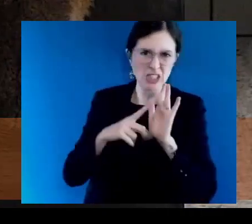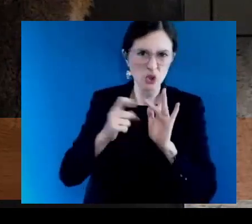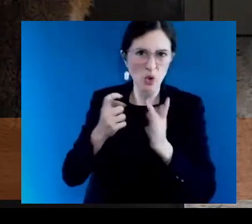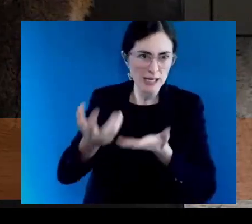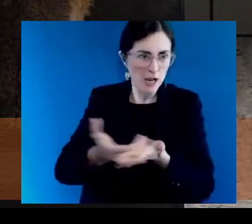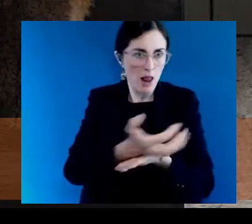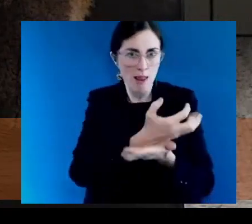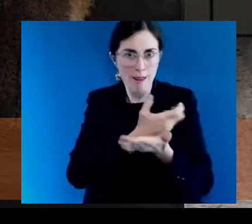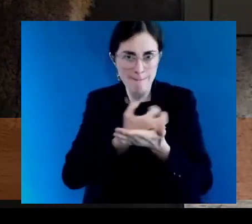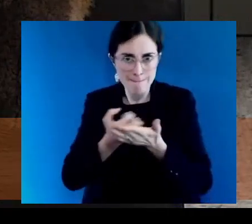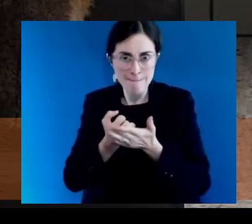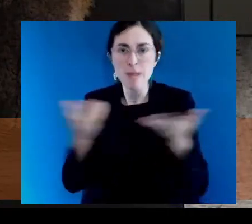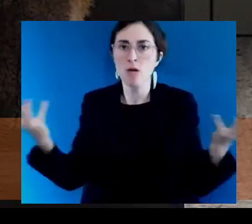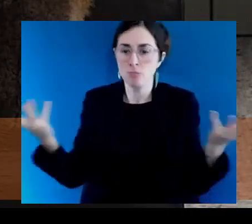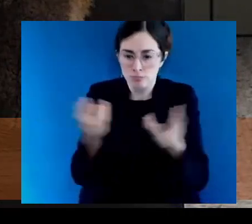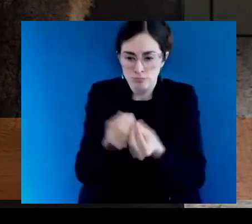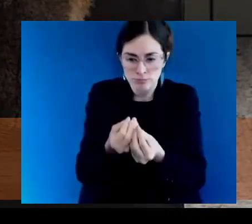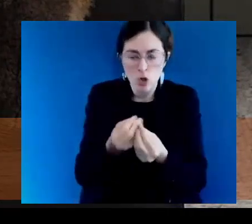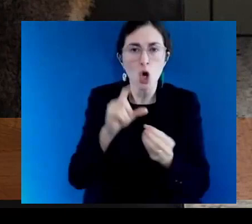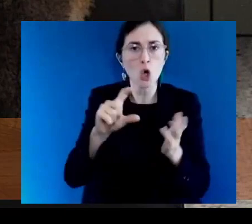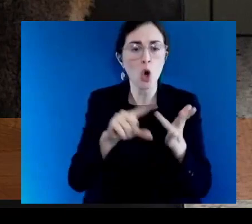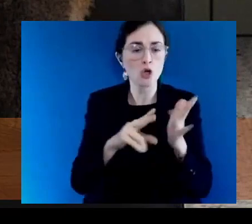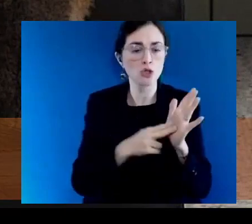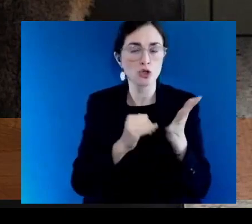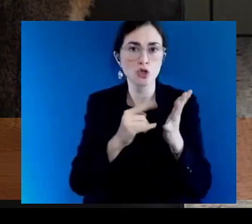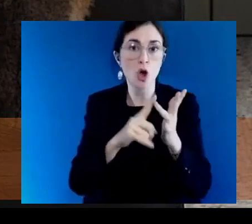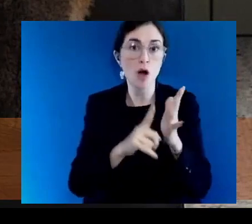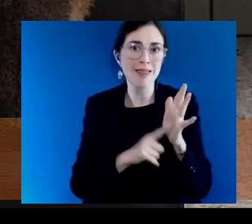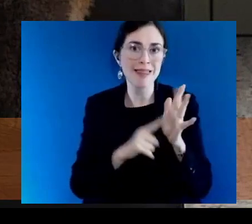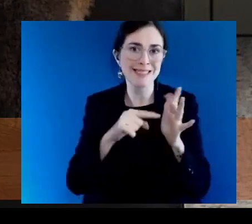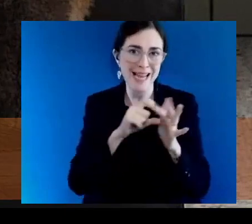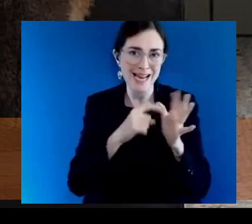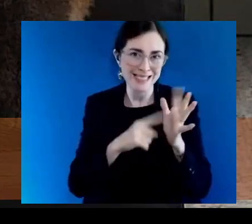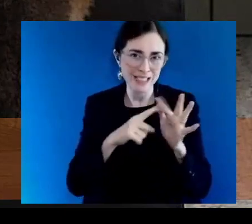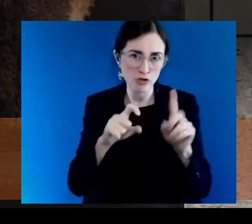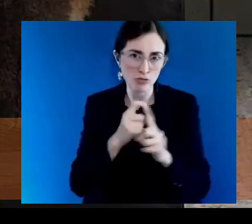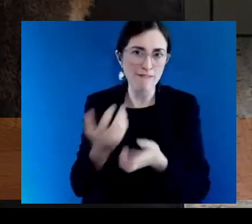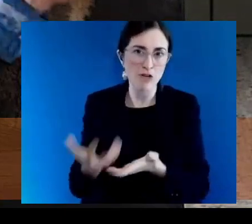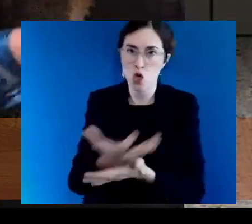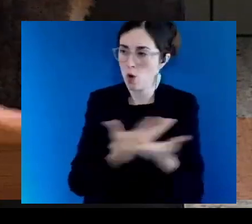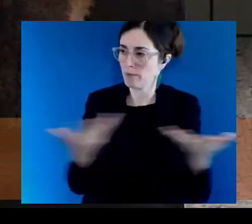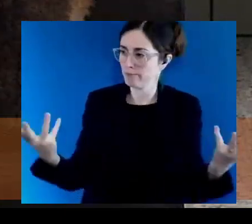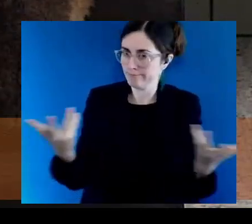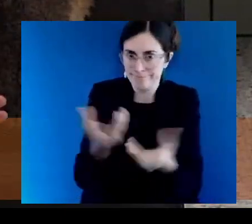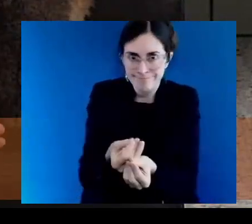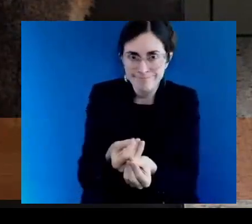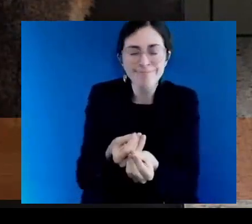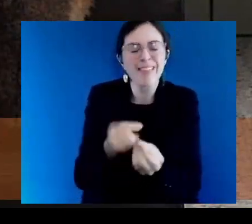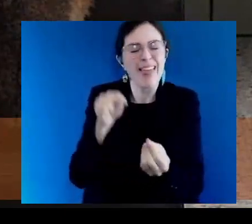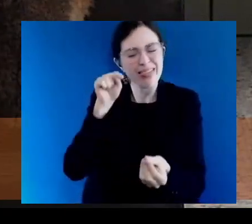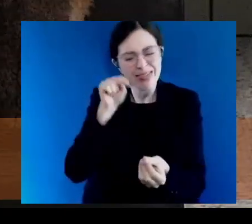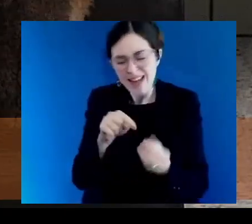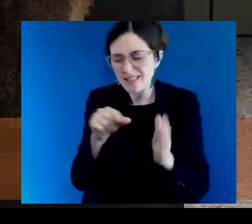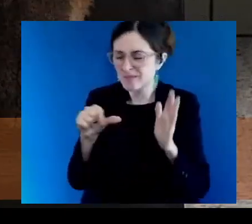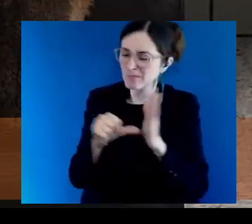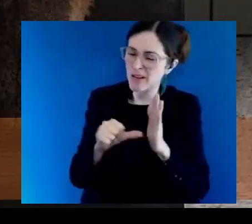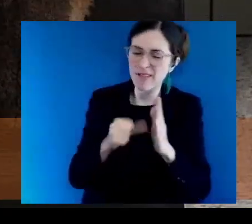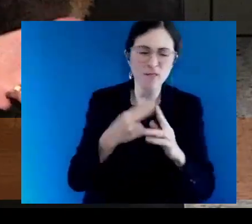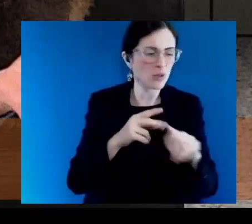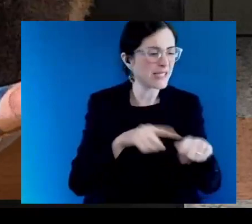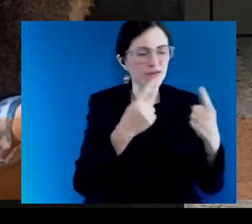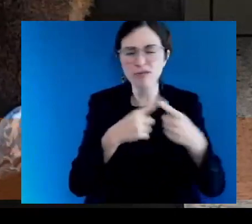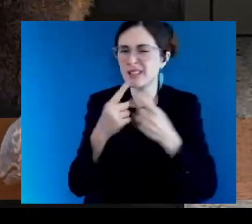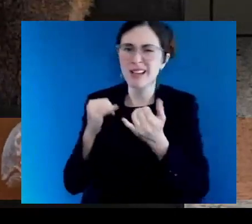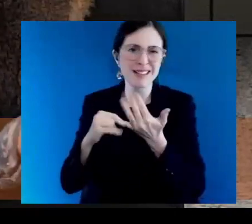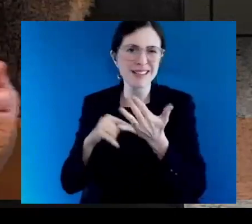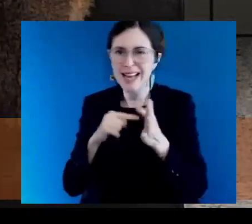into consolidated revenue, correct? That's correct. And they provide for various state-funded activities in accordance